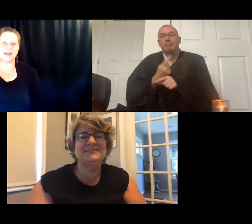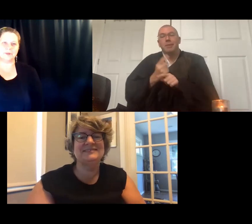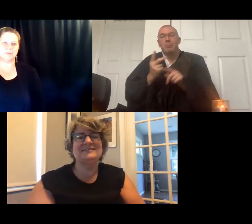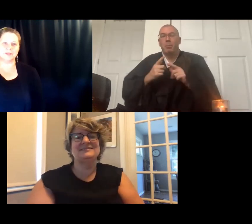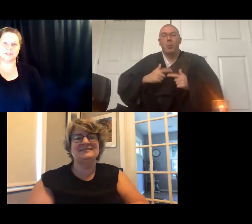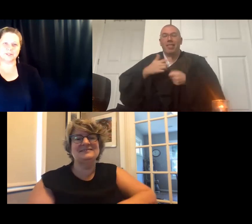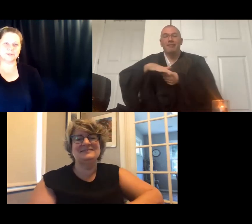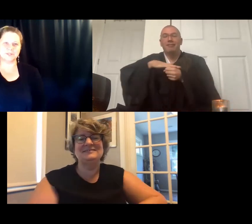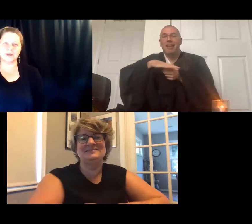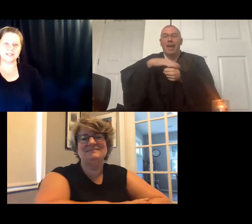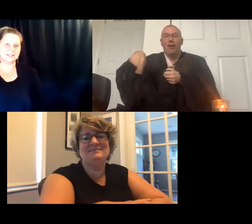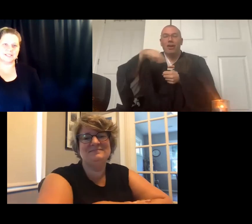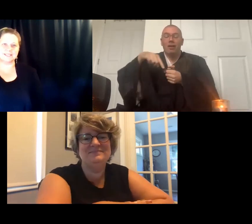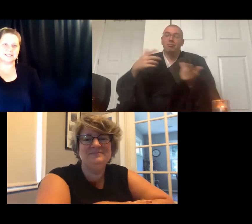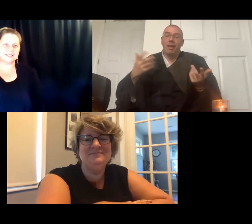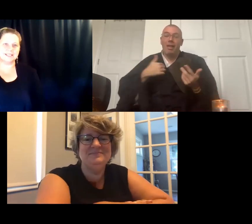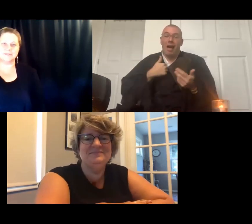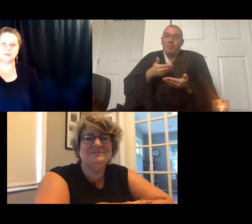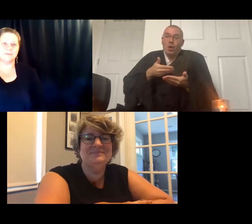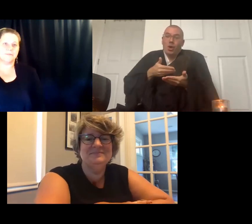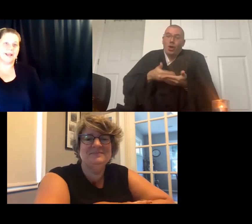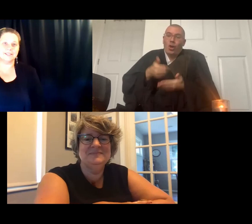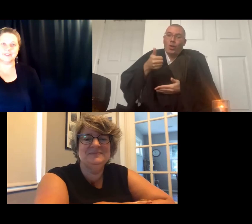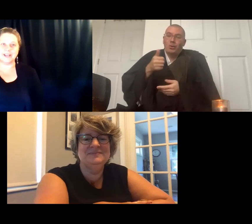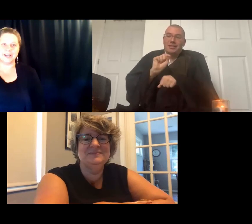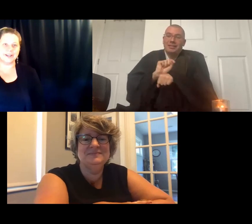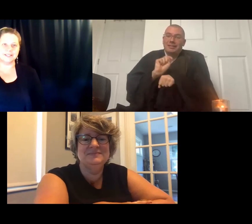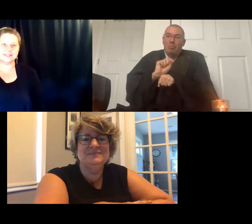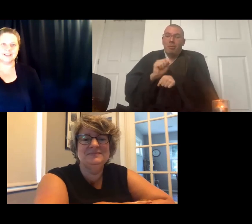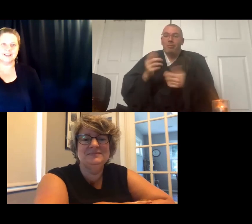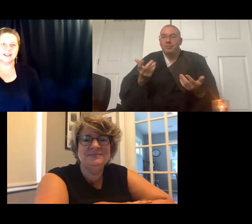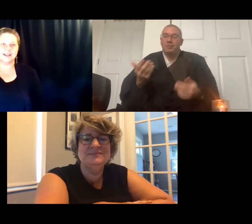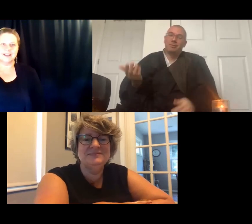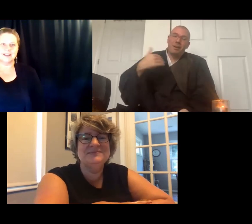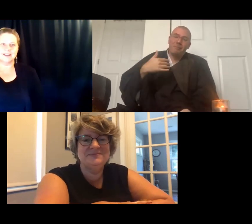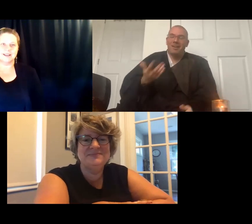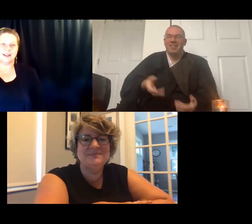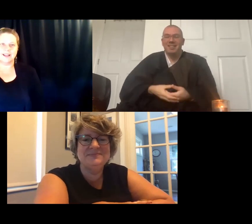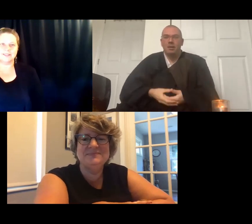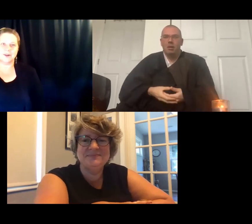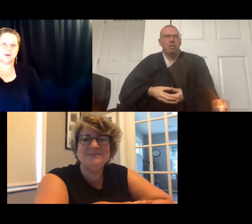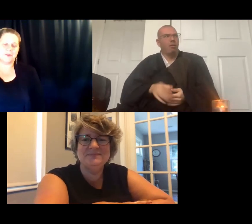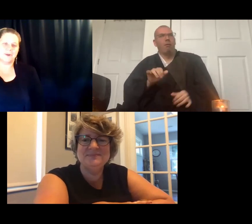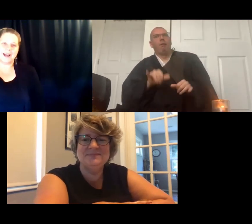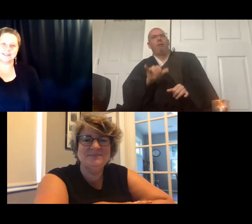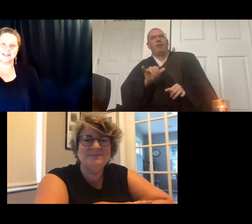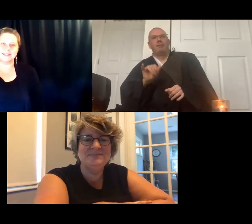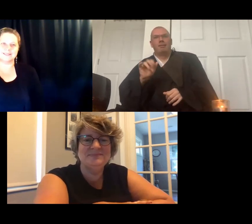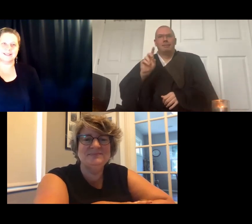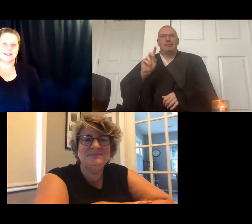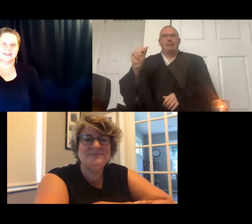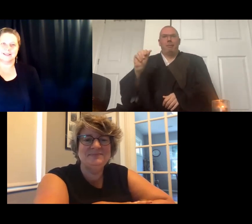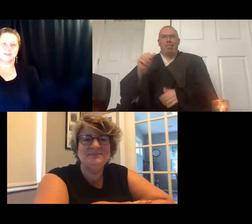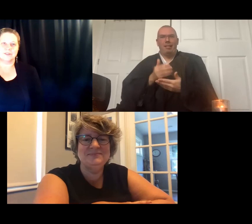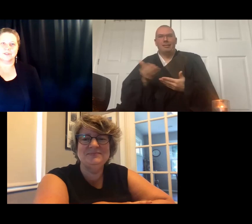We have people close to Washington, D.C. from many different areas. And so what I say